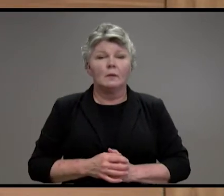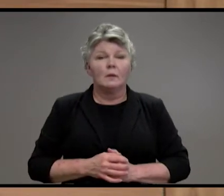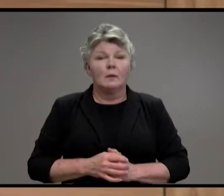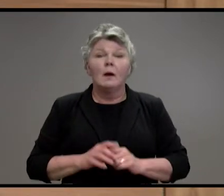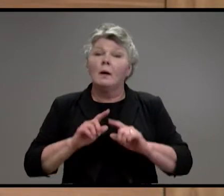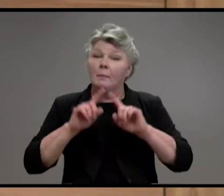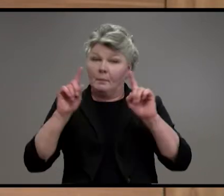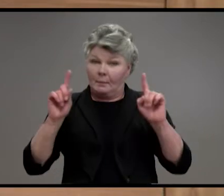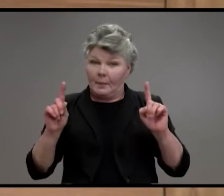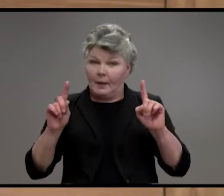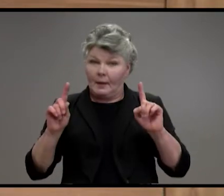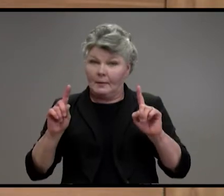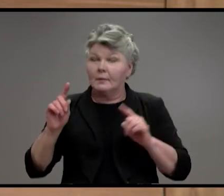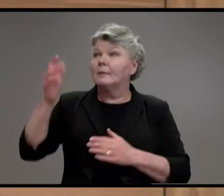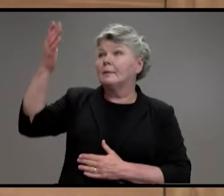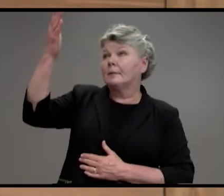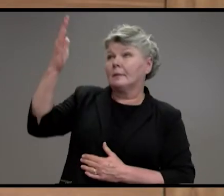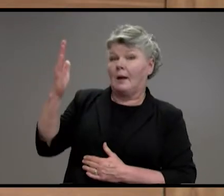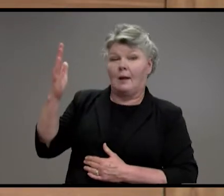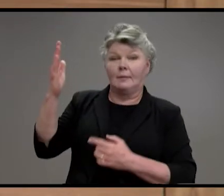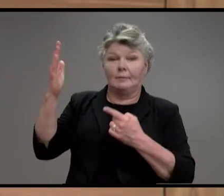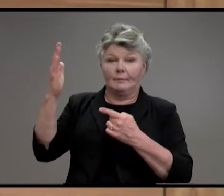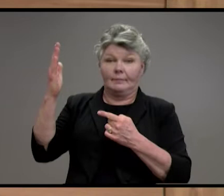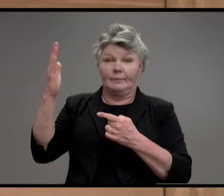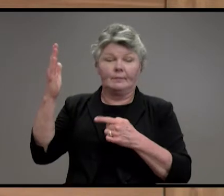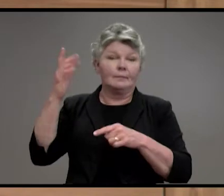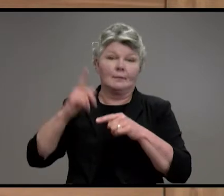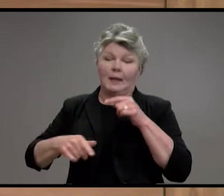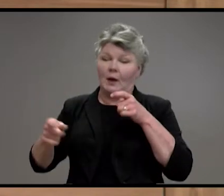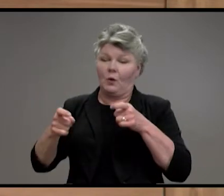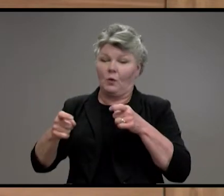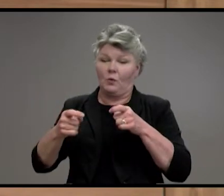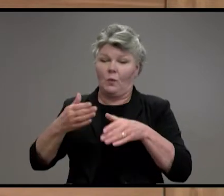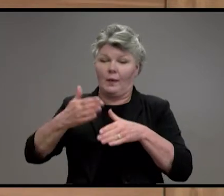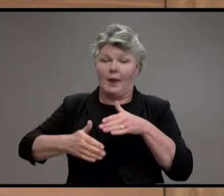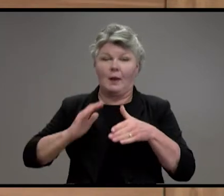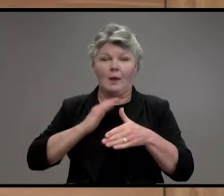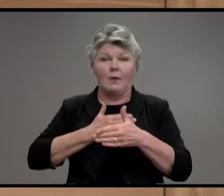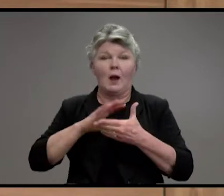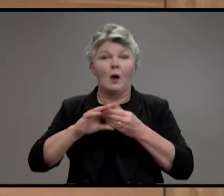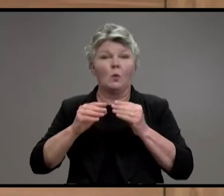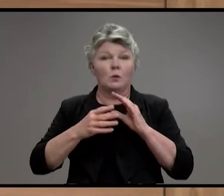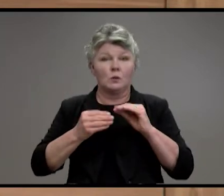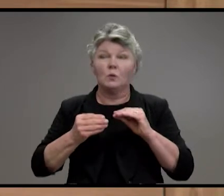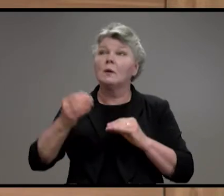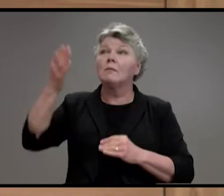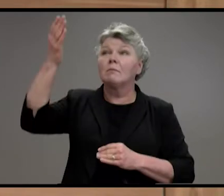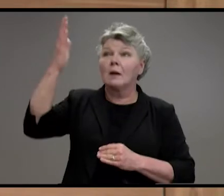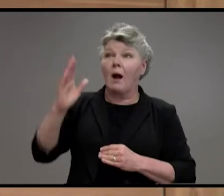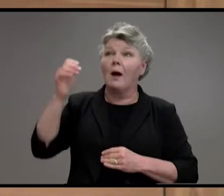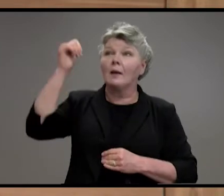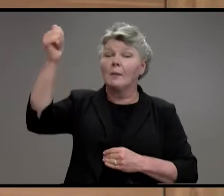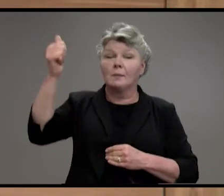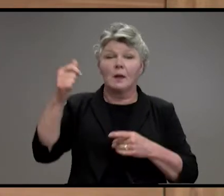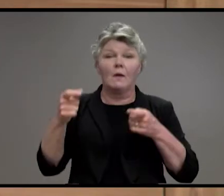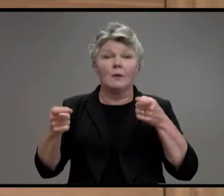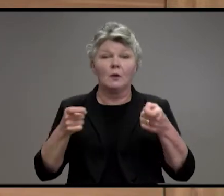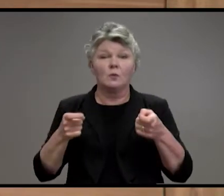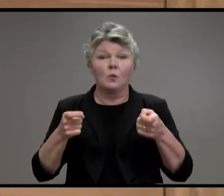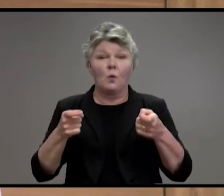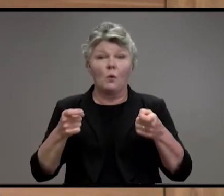But here's the thing about God. While we cannot control the ending of our stories, God does. And